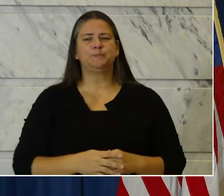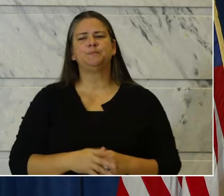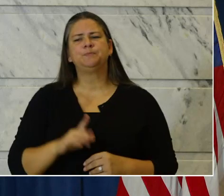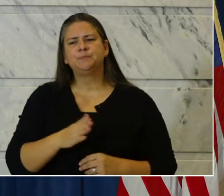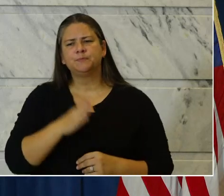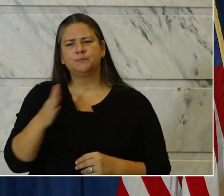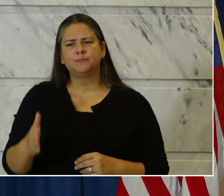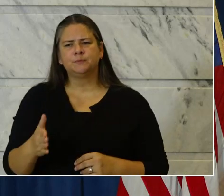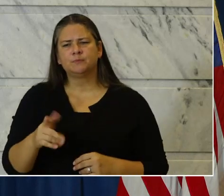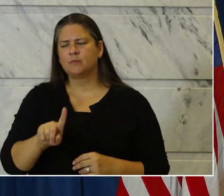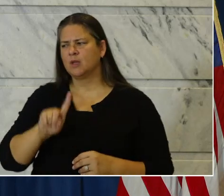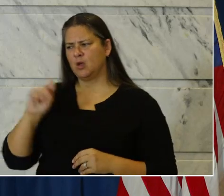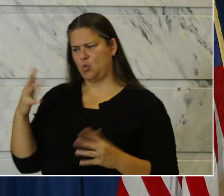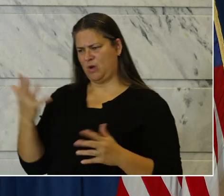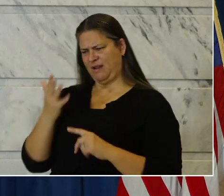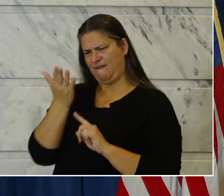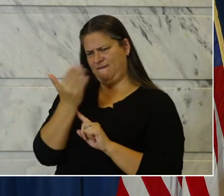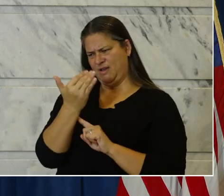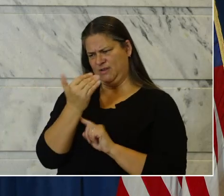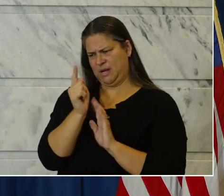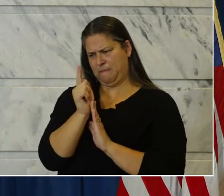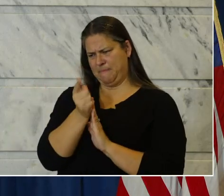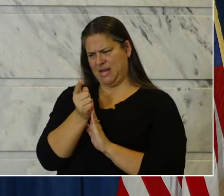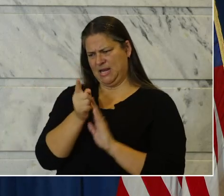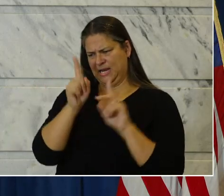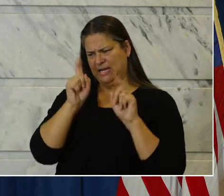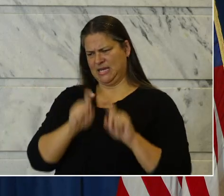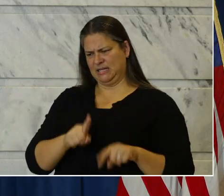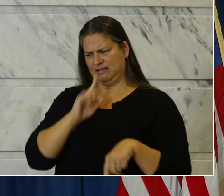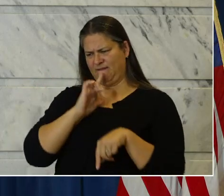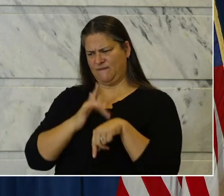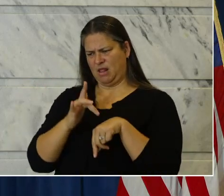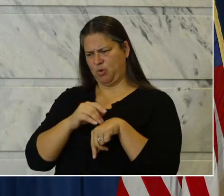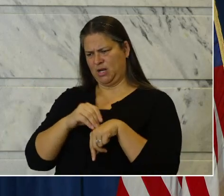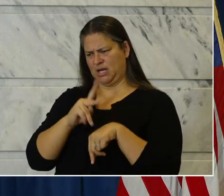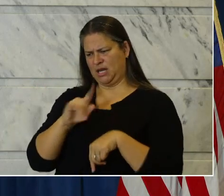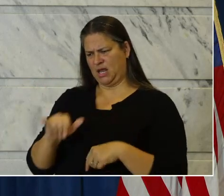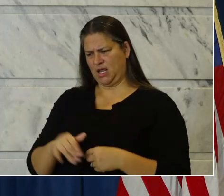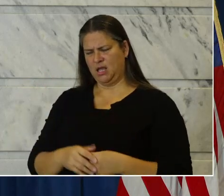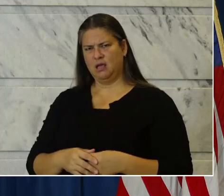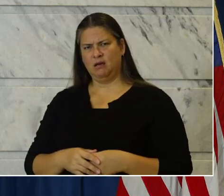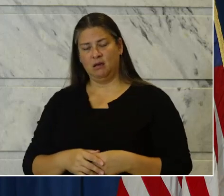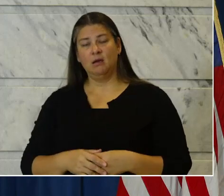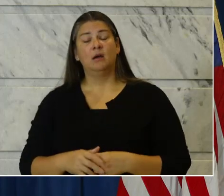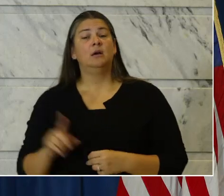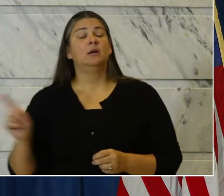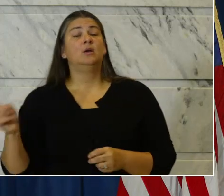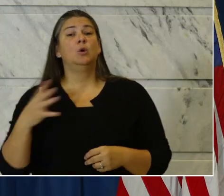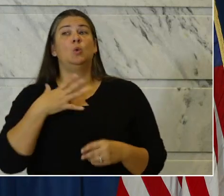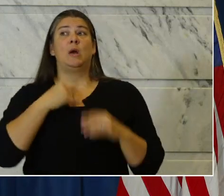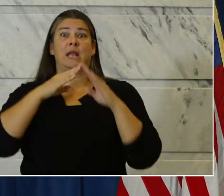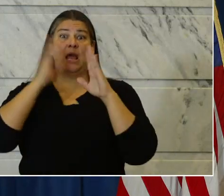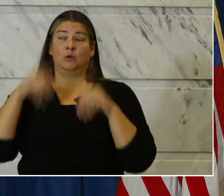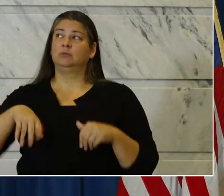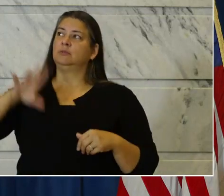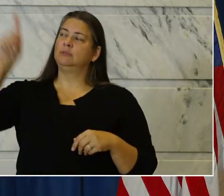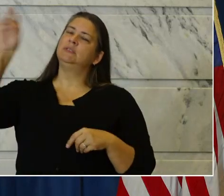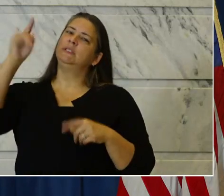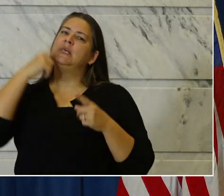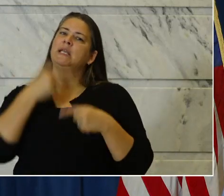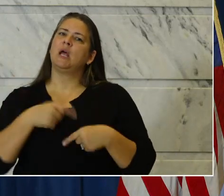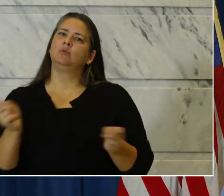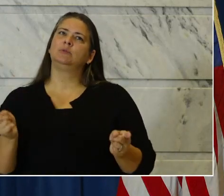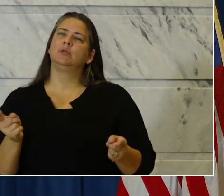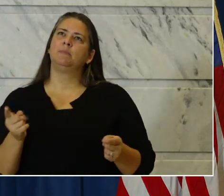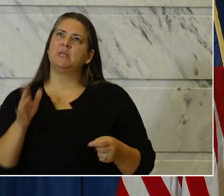Is the 15-minute test going to become available in Kentucky? So the White House announced, I